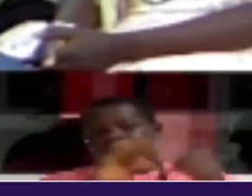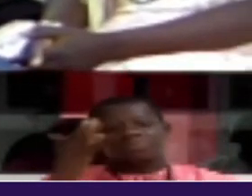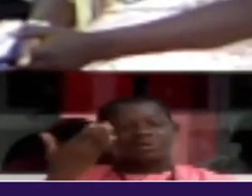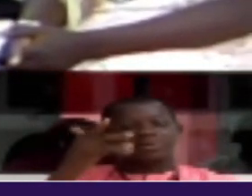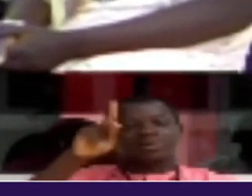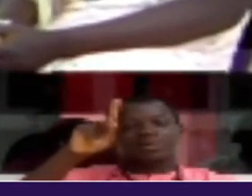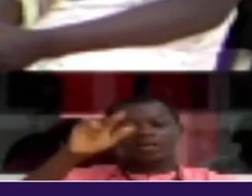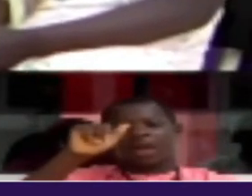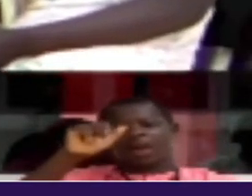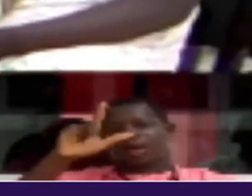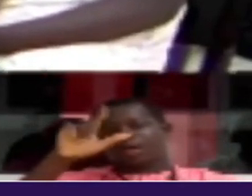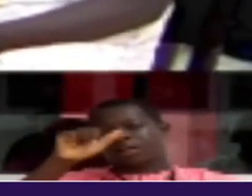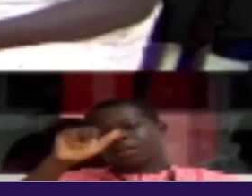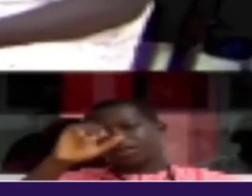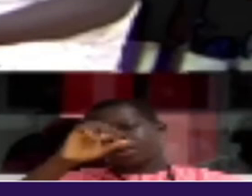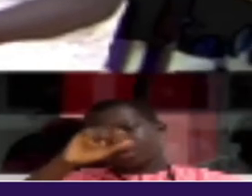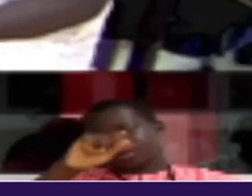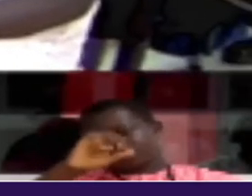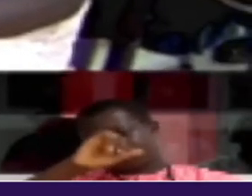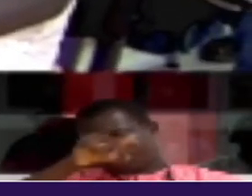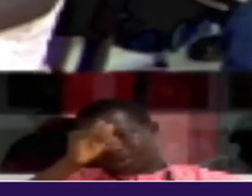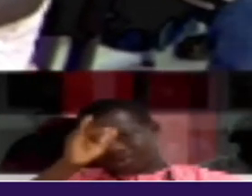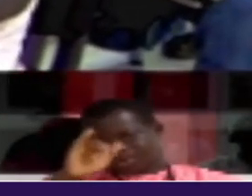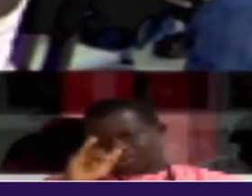post at the bridge was open.